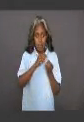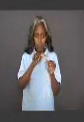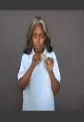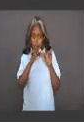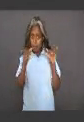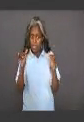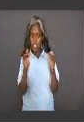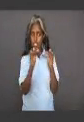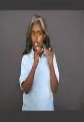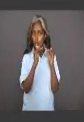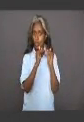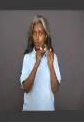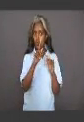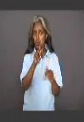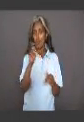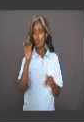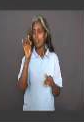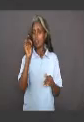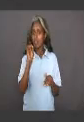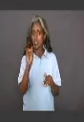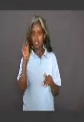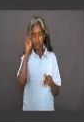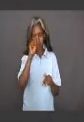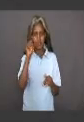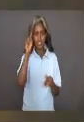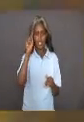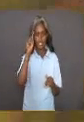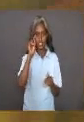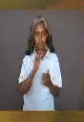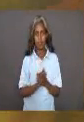is equal to 180 degrees.